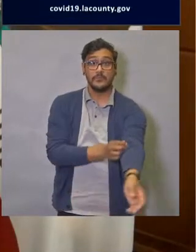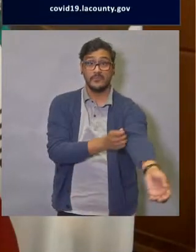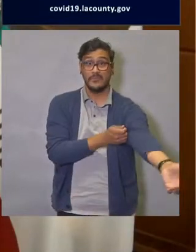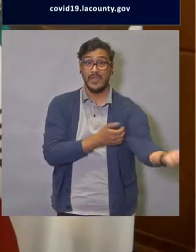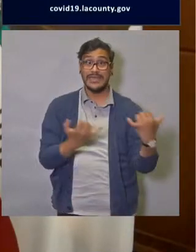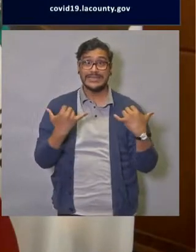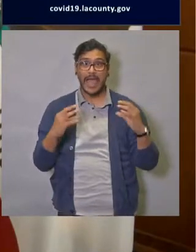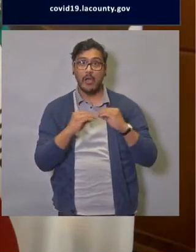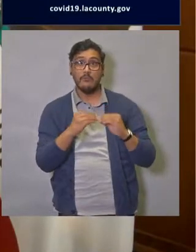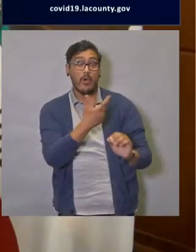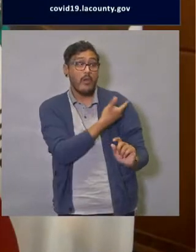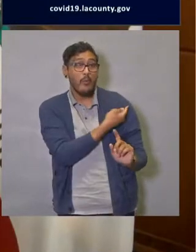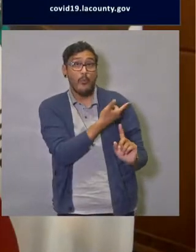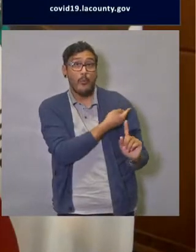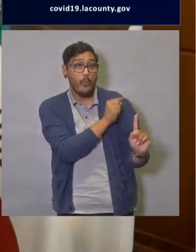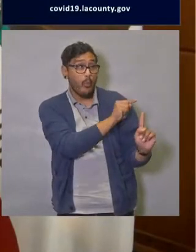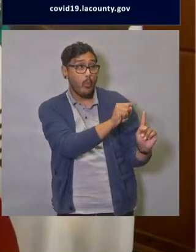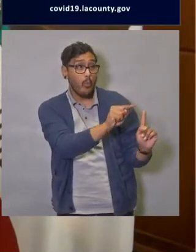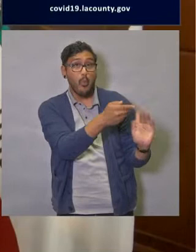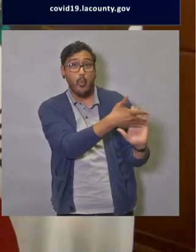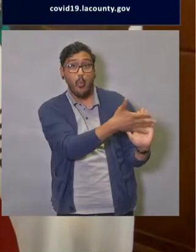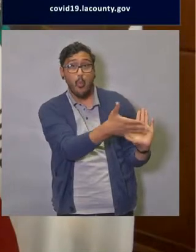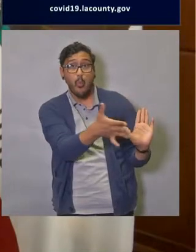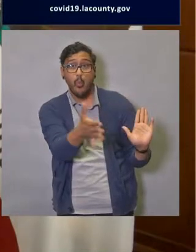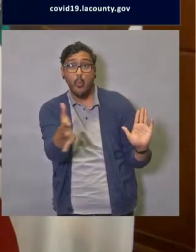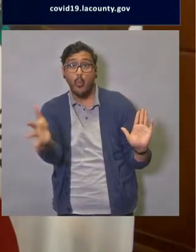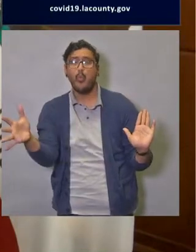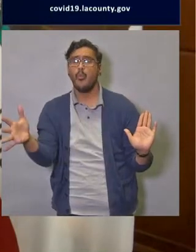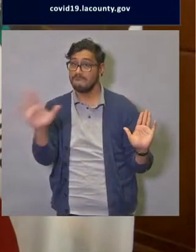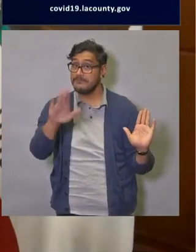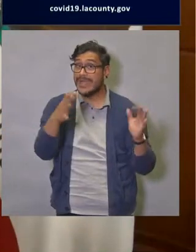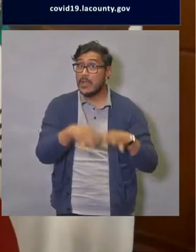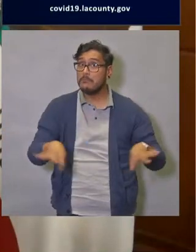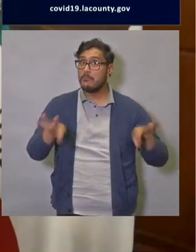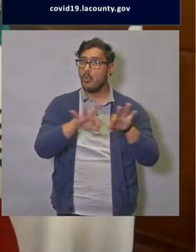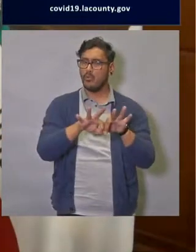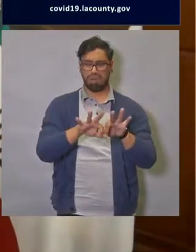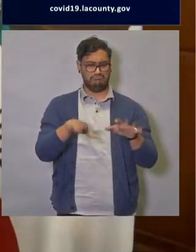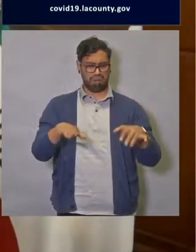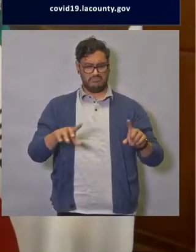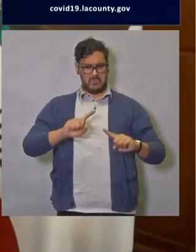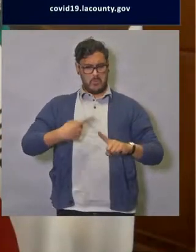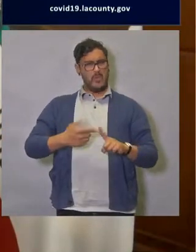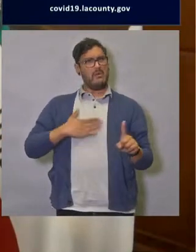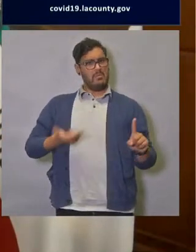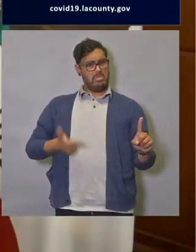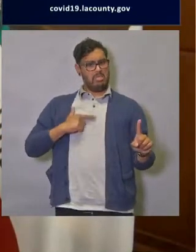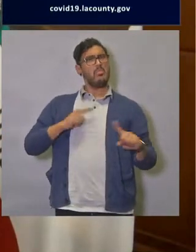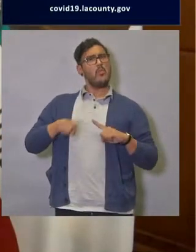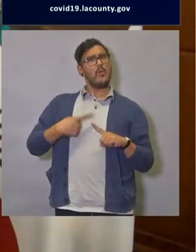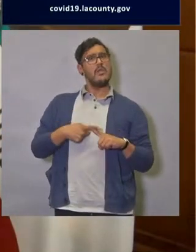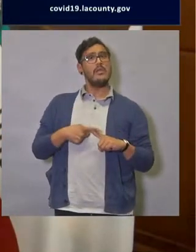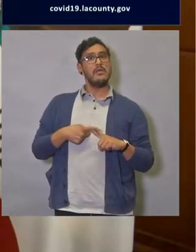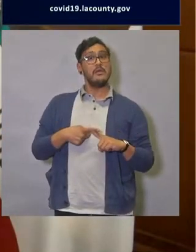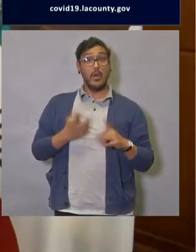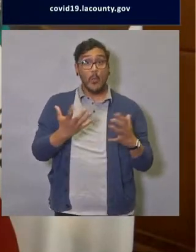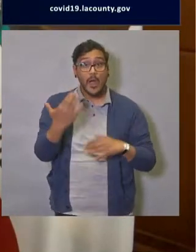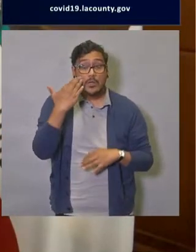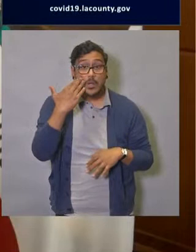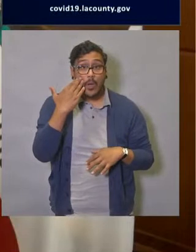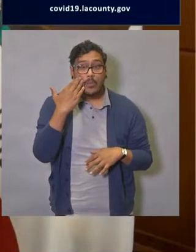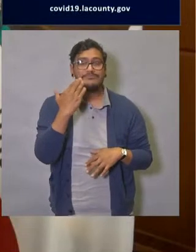the county, it's important to know when it's your turn. If you're unsure about whether you're eligible, please visit